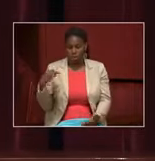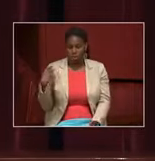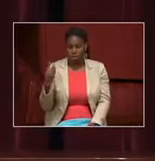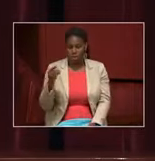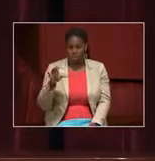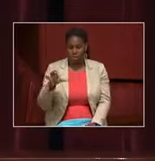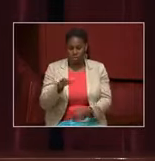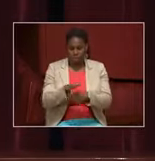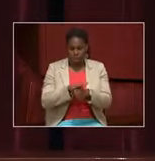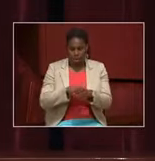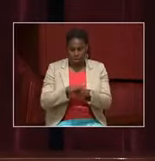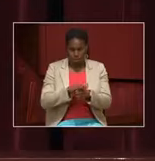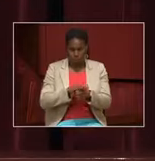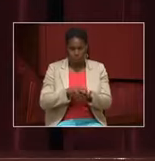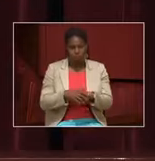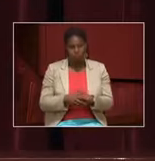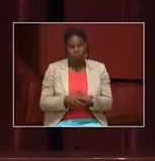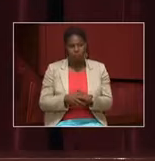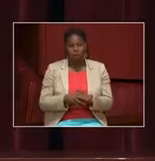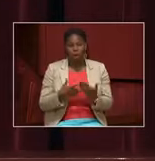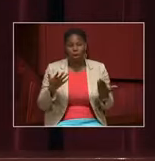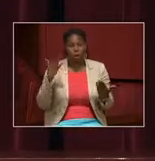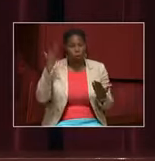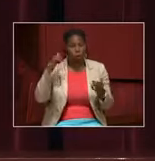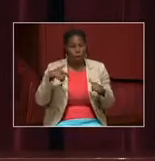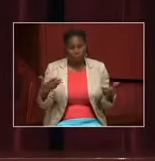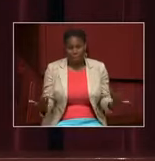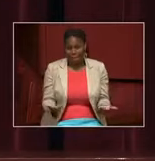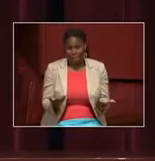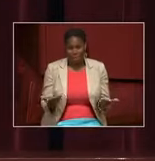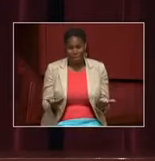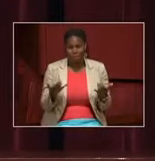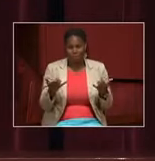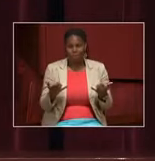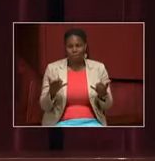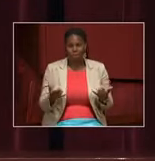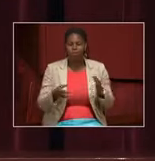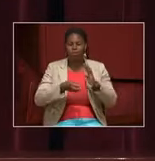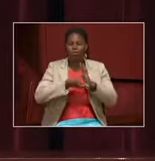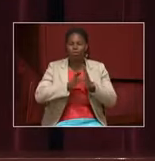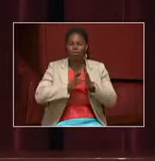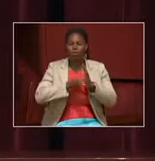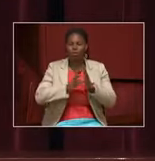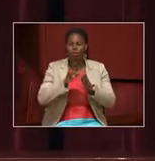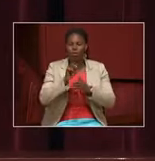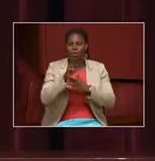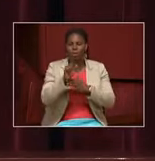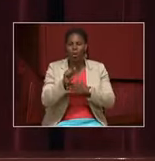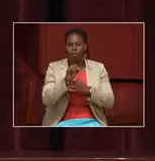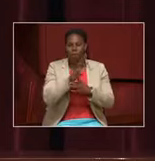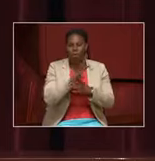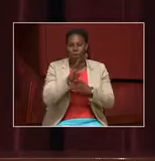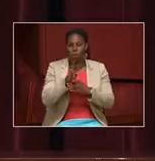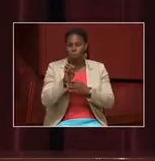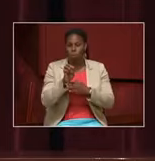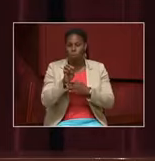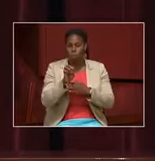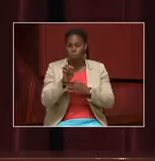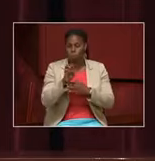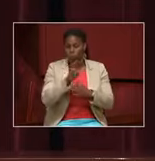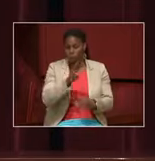area. The intent of my presentation today is an overview of NARA's website